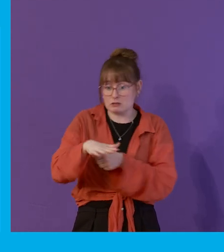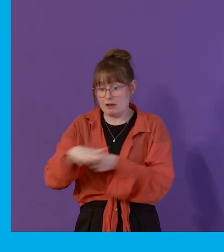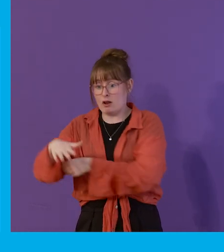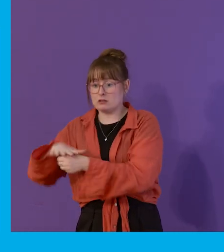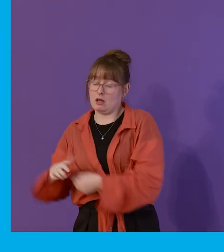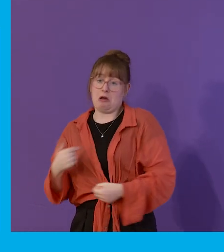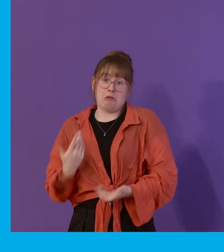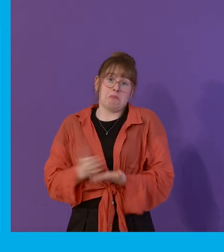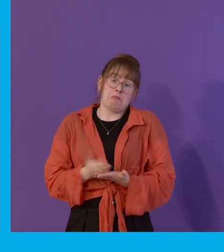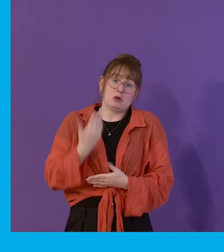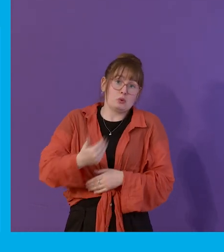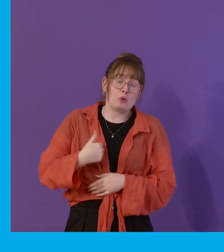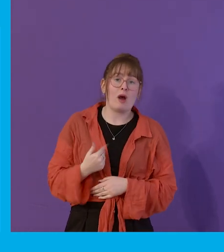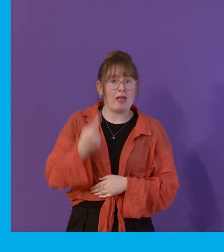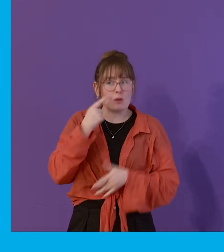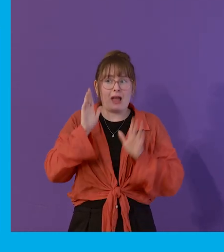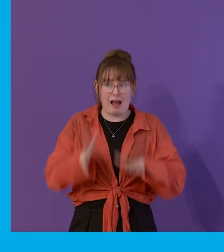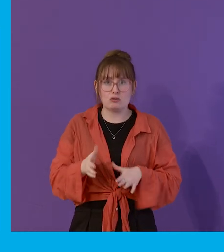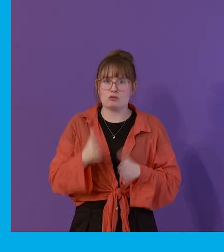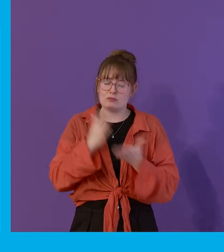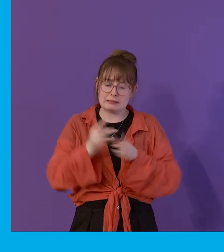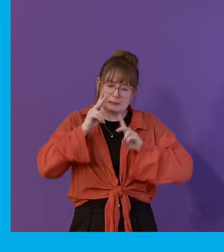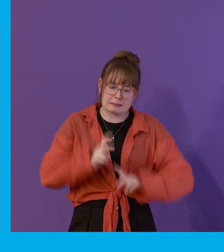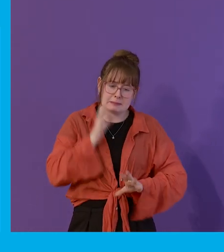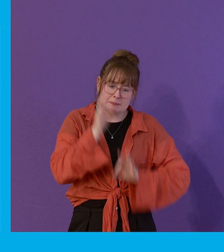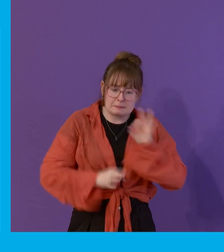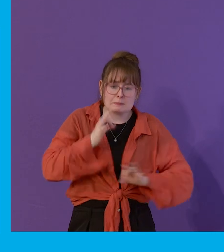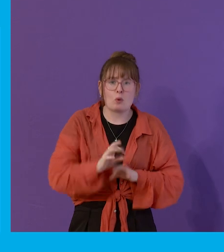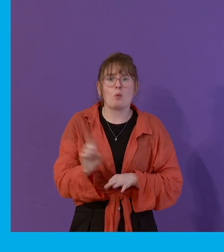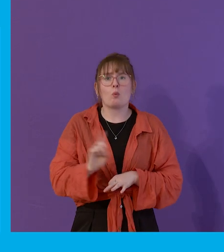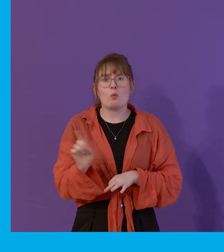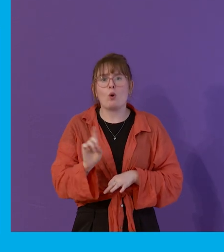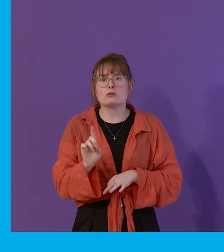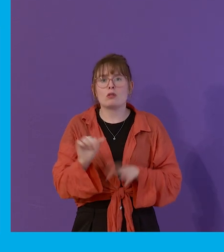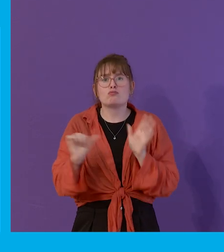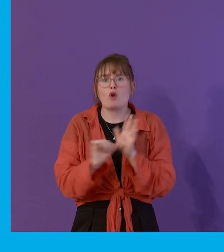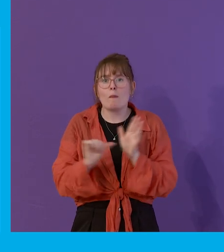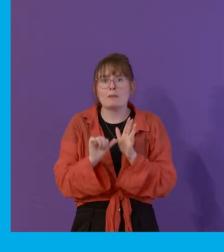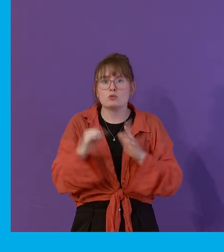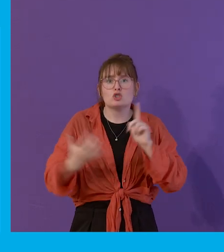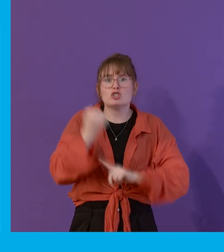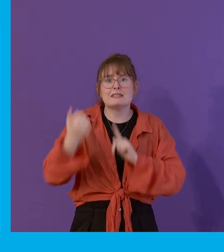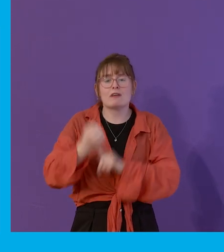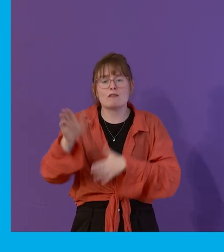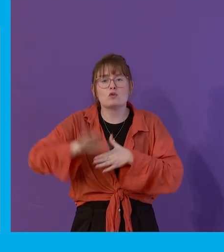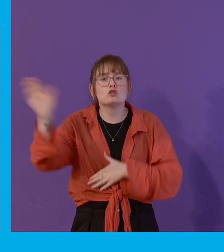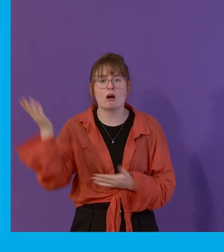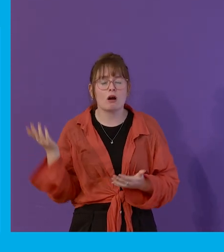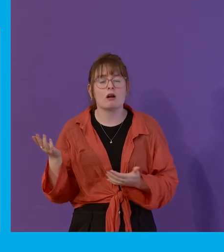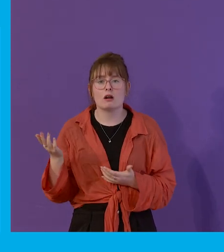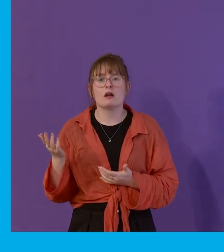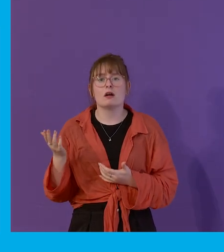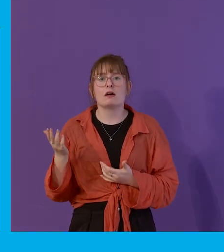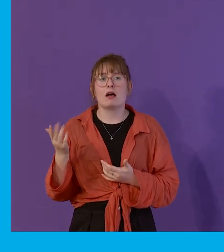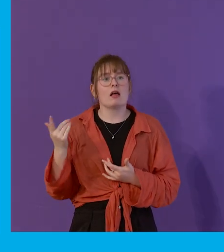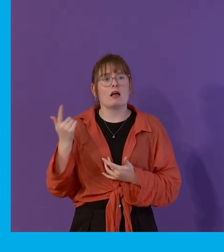know, but I think we really need to interrogate what's the blockage to achieving the sort of future that so many of us, and that is so well